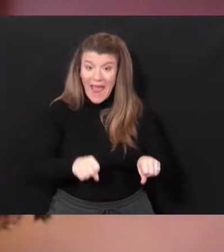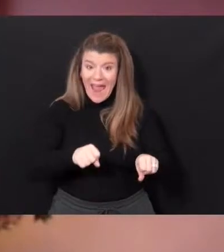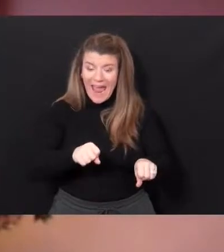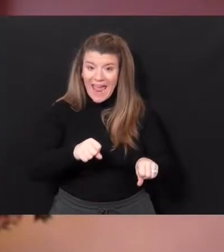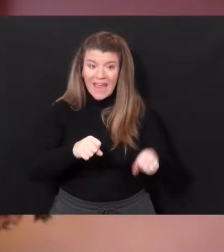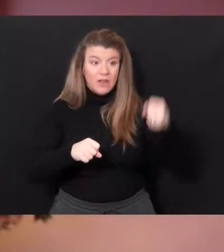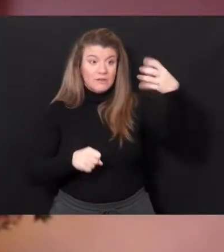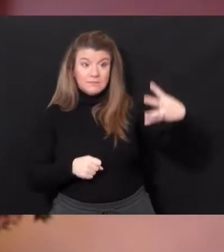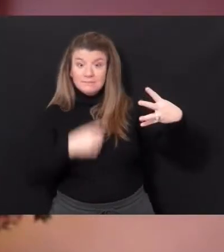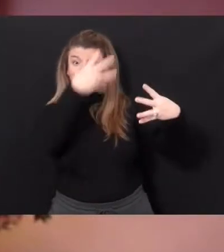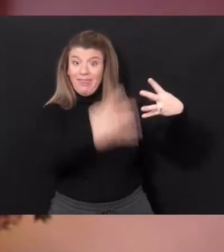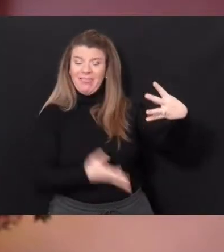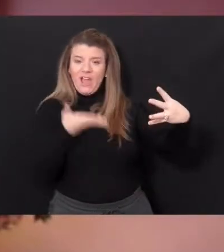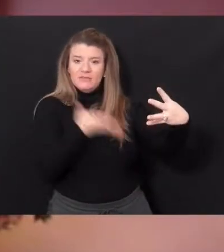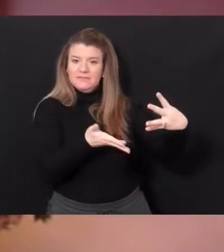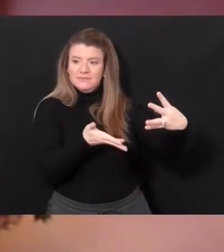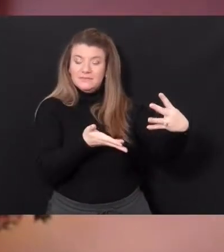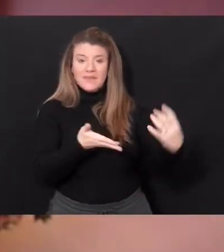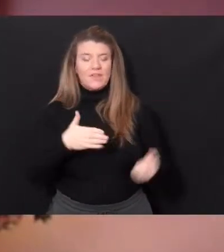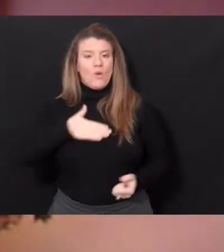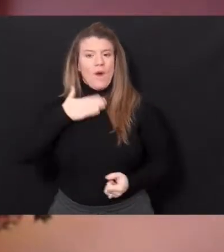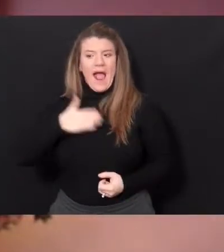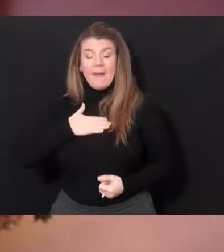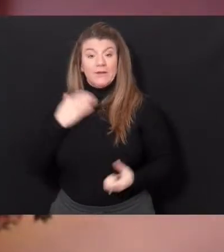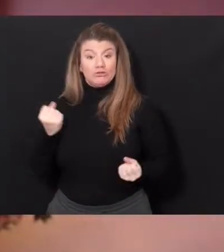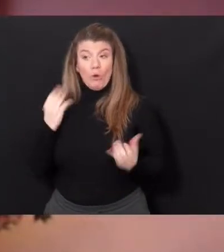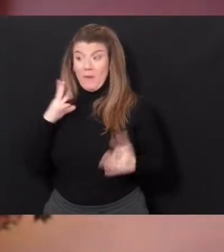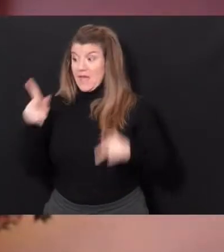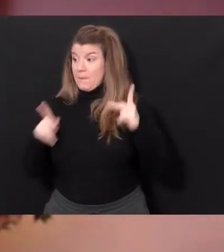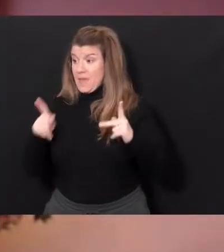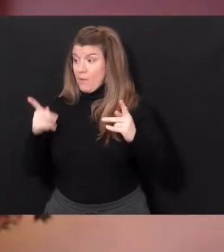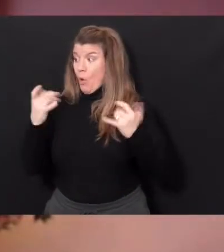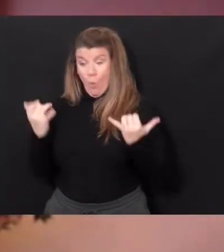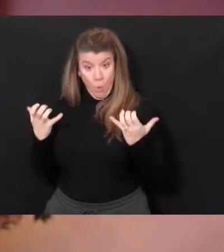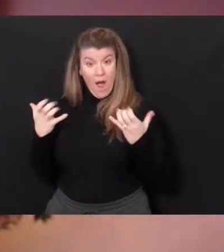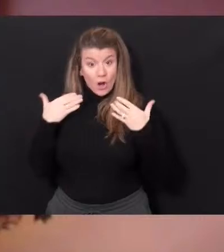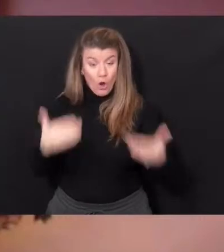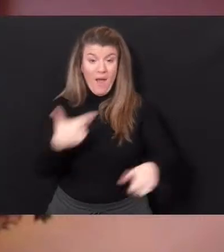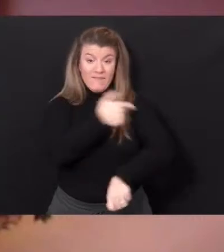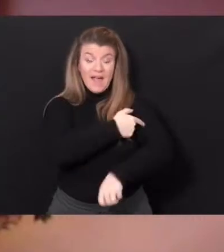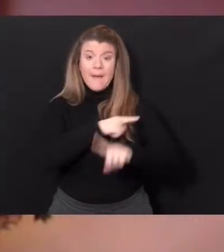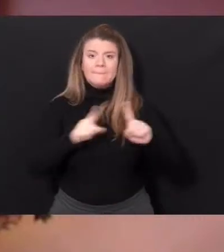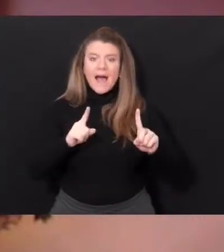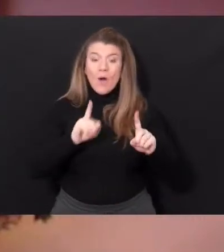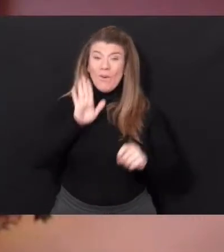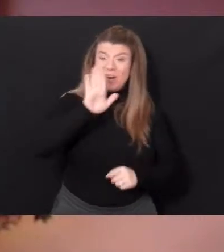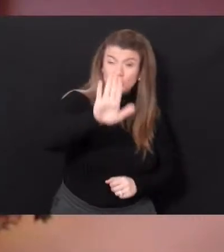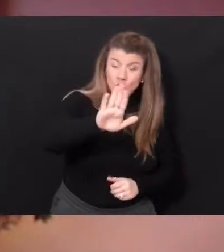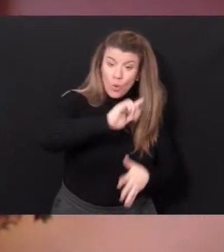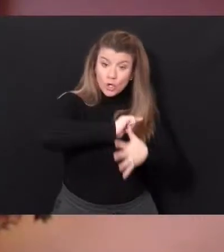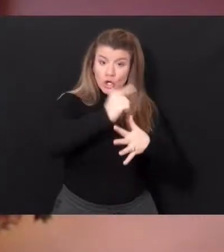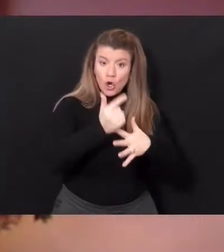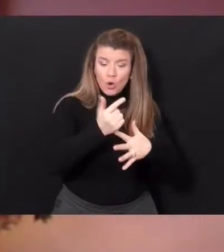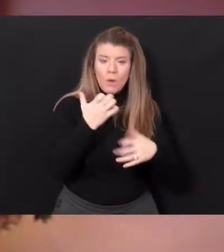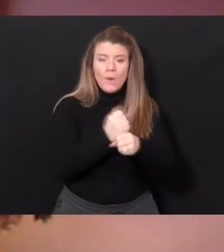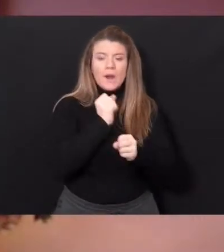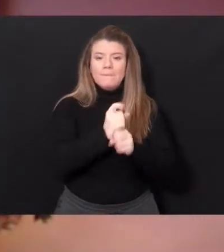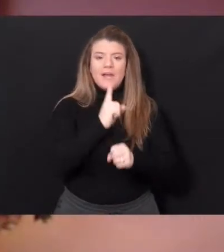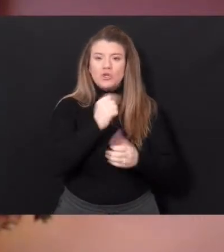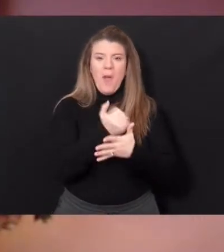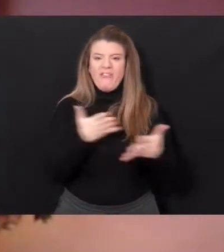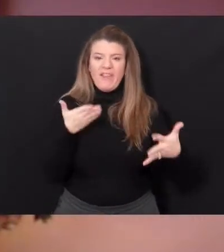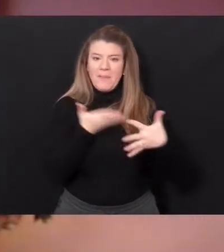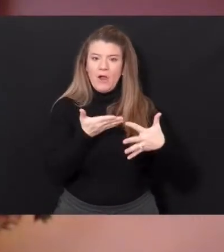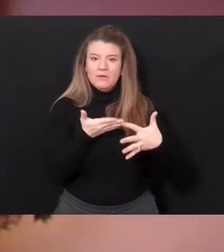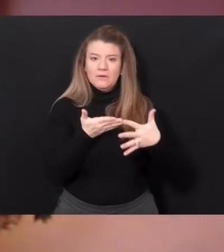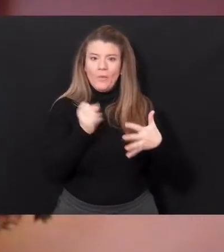so happy that so many of our citizens are choosing to be vaccinated, but when it's your turn to be vaccinated, we want to make sure that we can identify